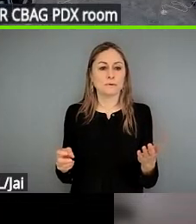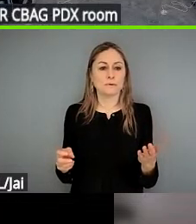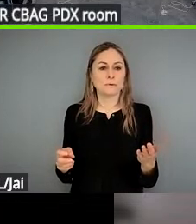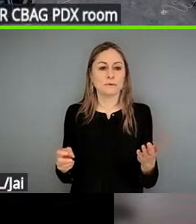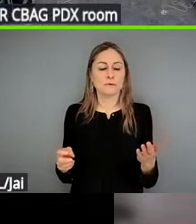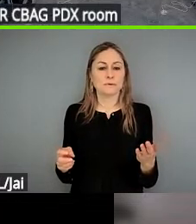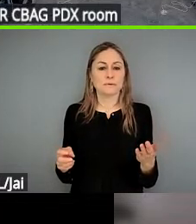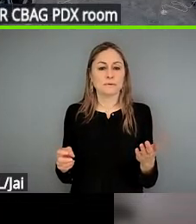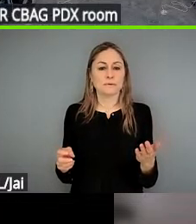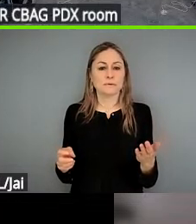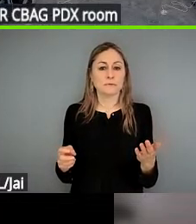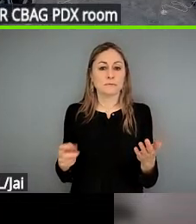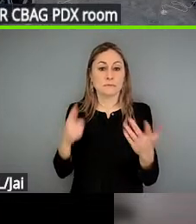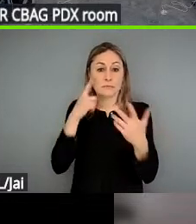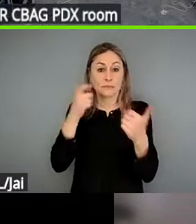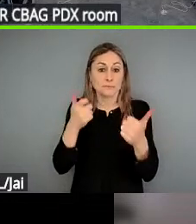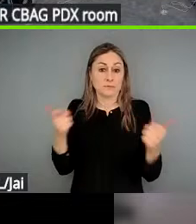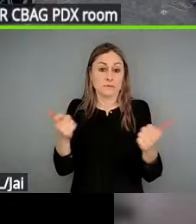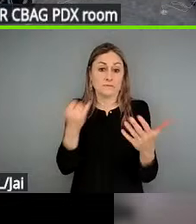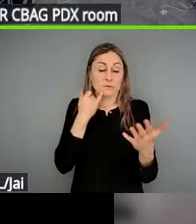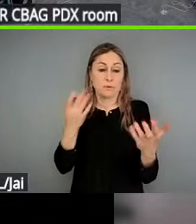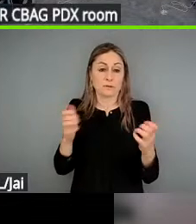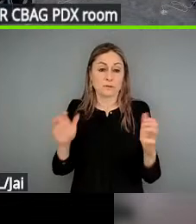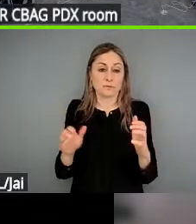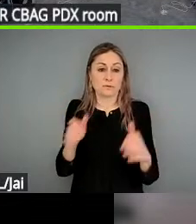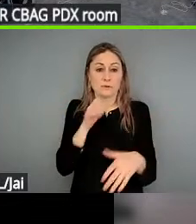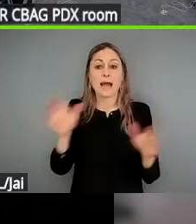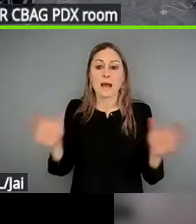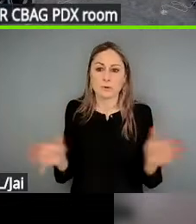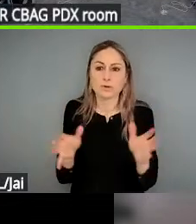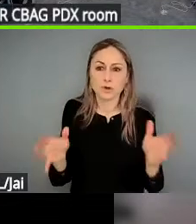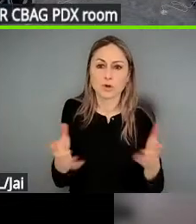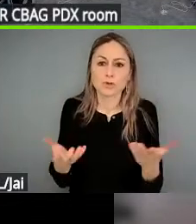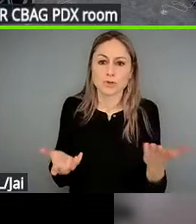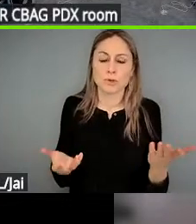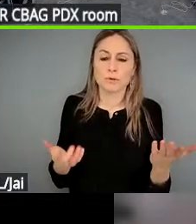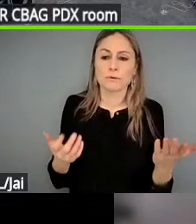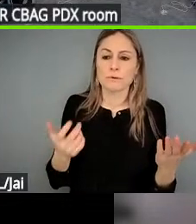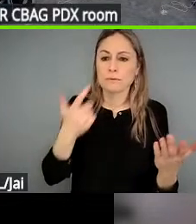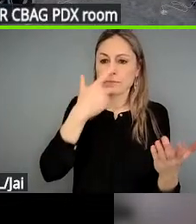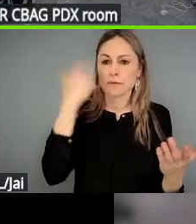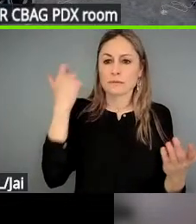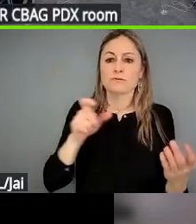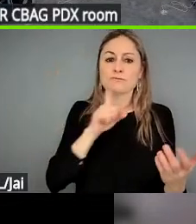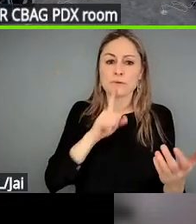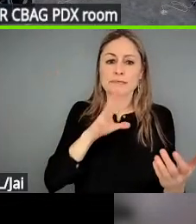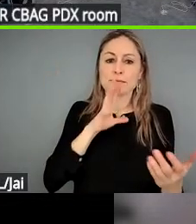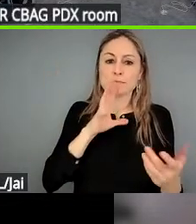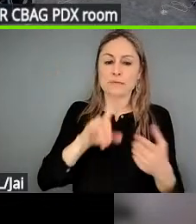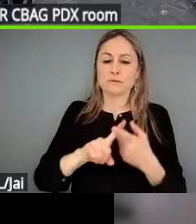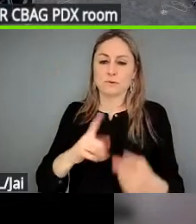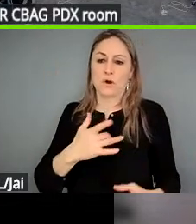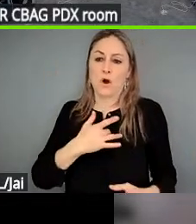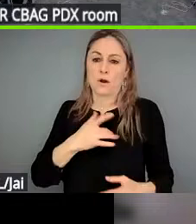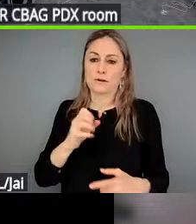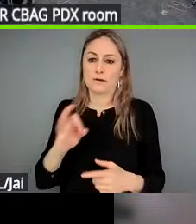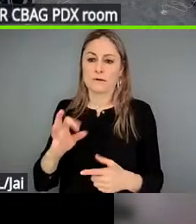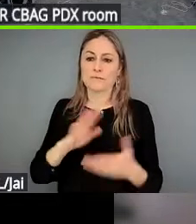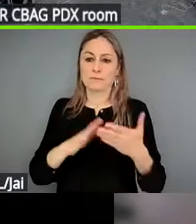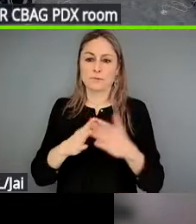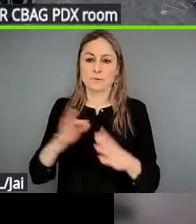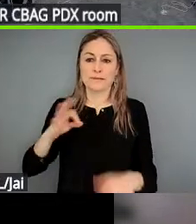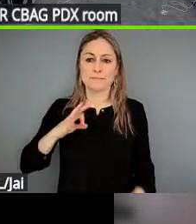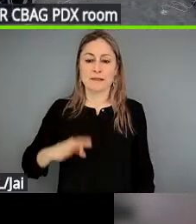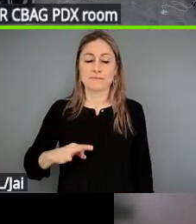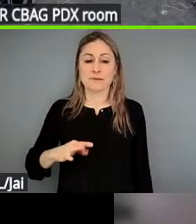it's up to everybody whether you want to do that or not. I would encourage you to, because it really speaks to the heart of community benefits. And this is not just